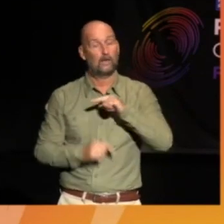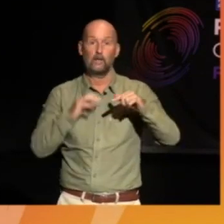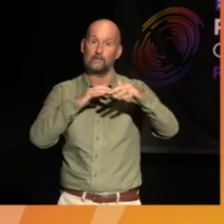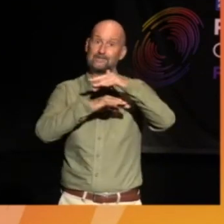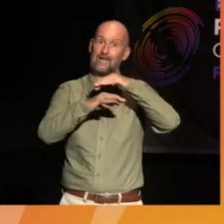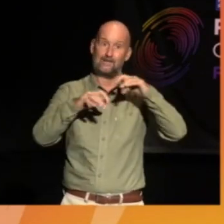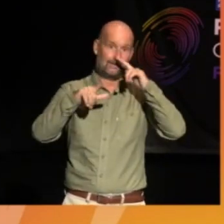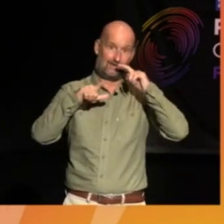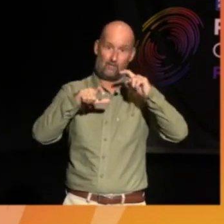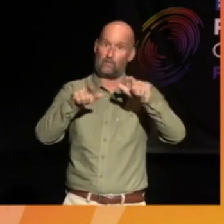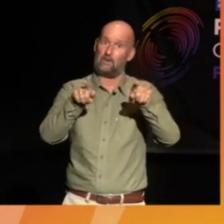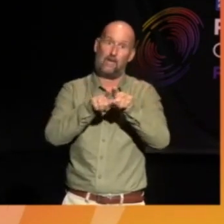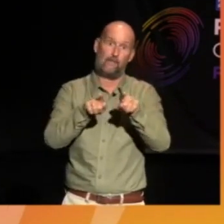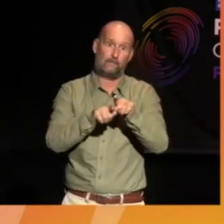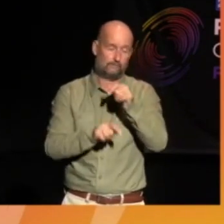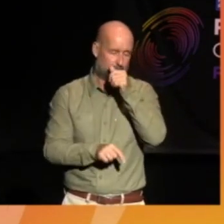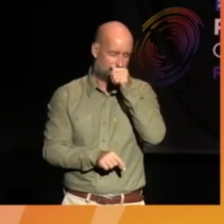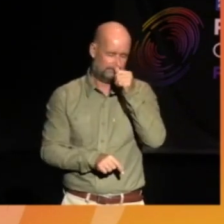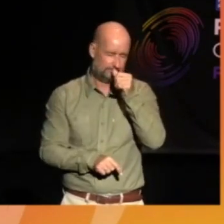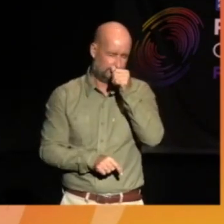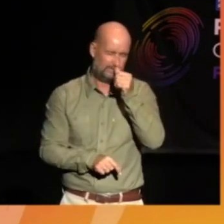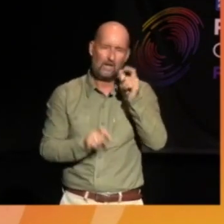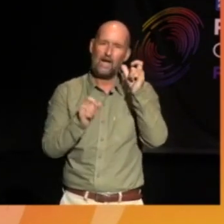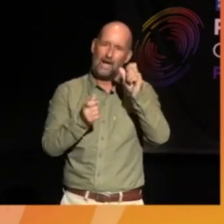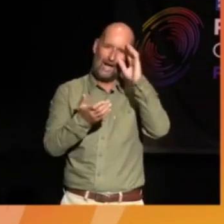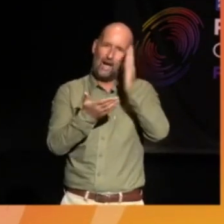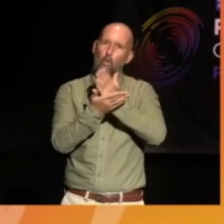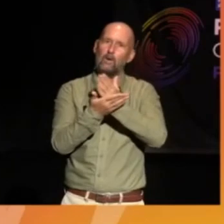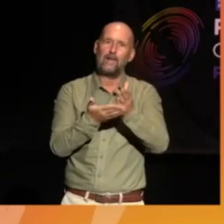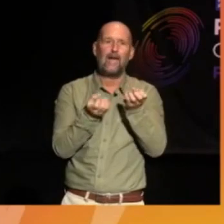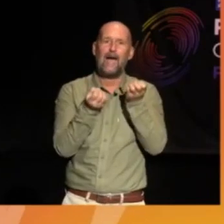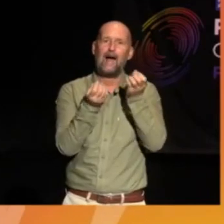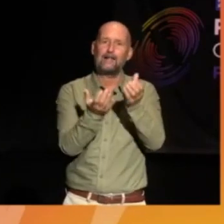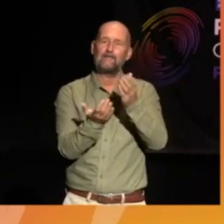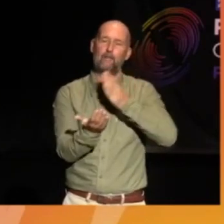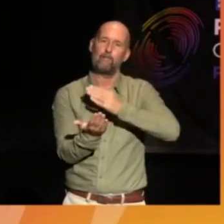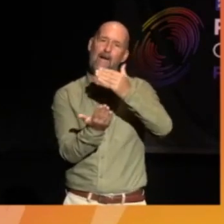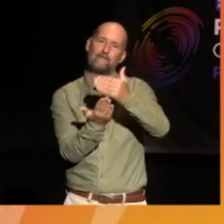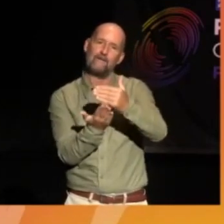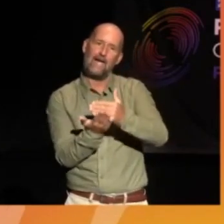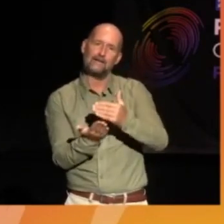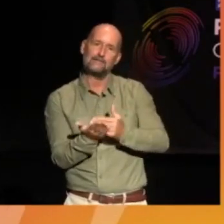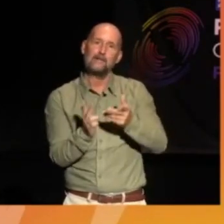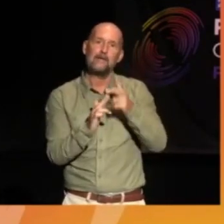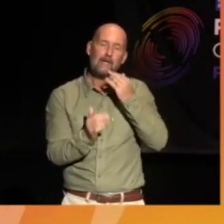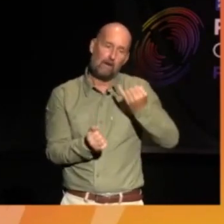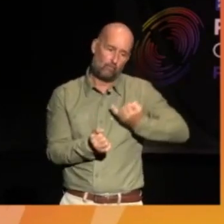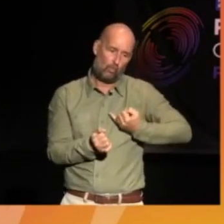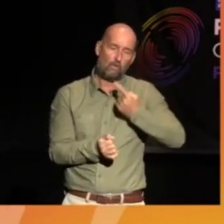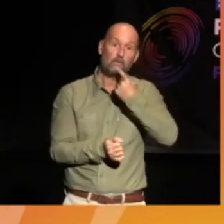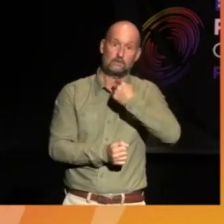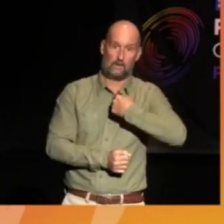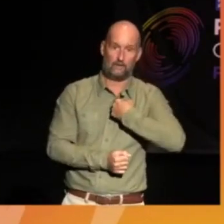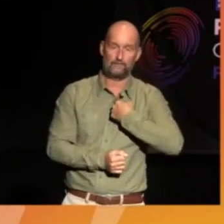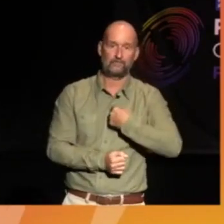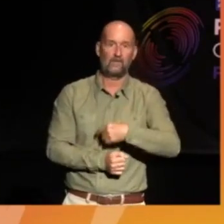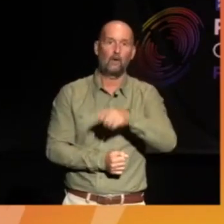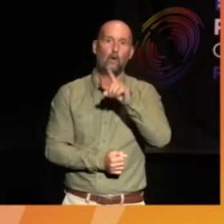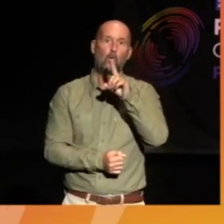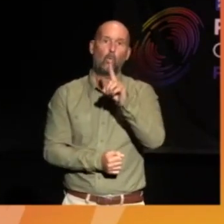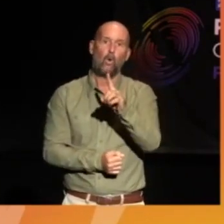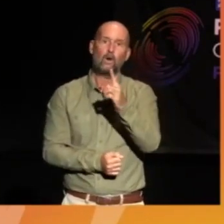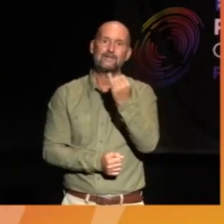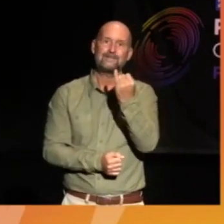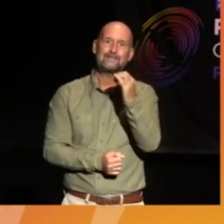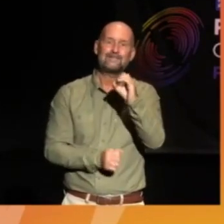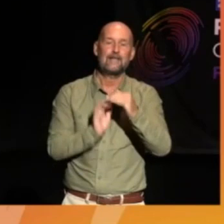aiming at. Okay, so just to be clear, and I'll give the facts that I know, but please correct me. There are 160